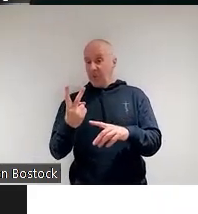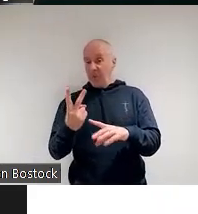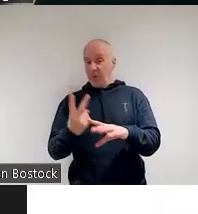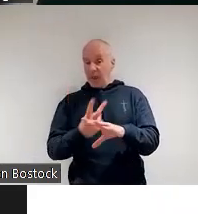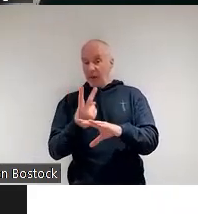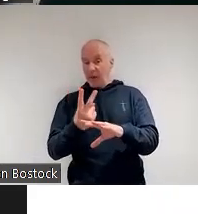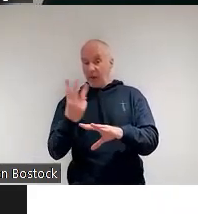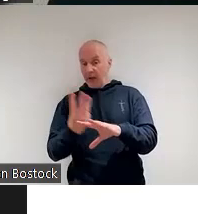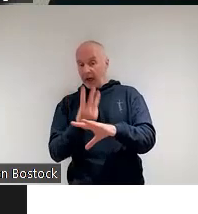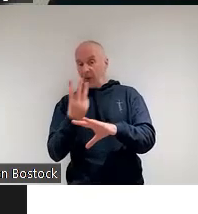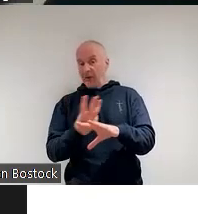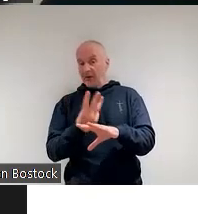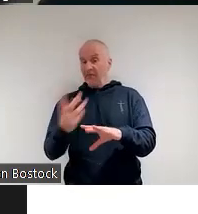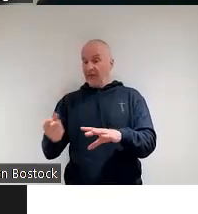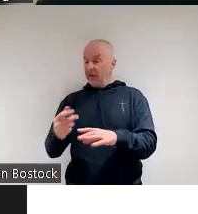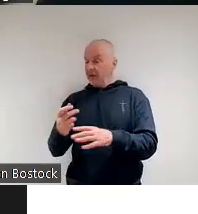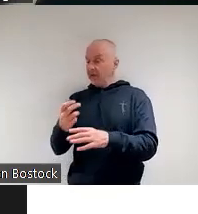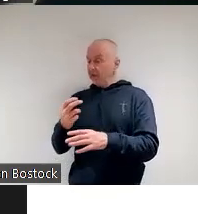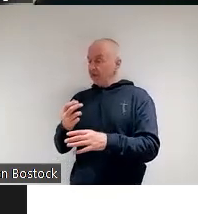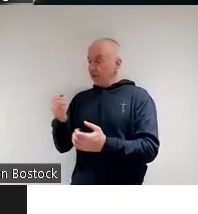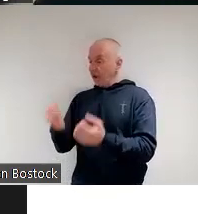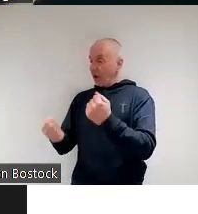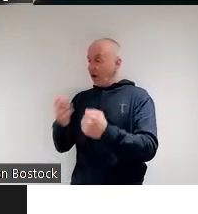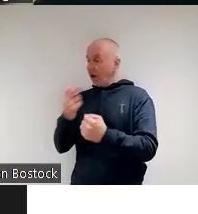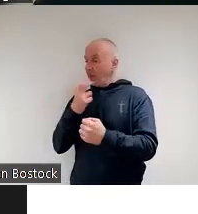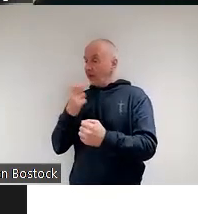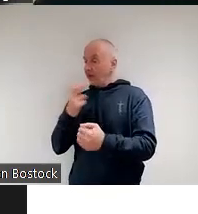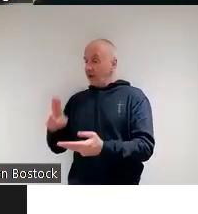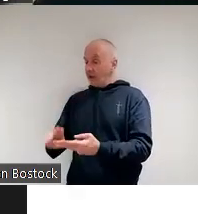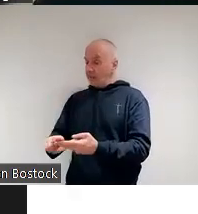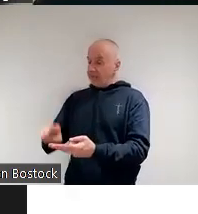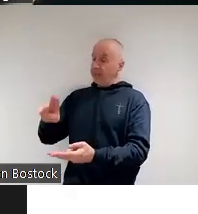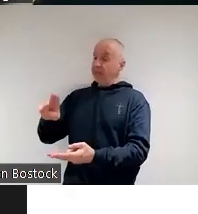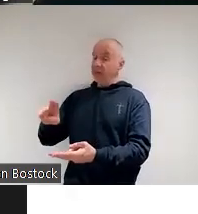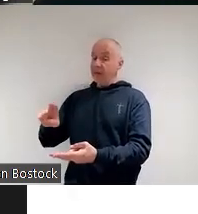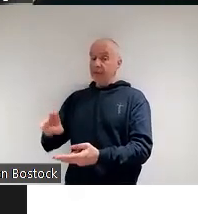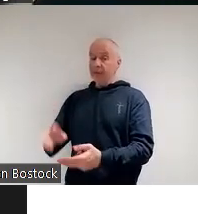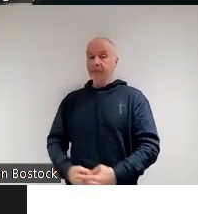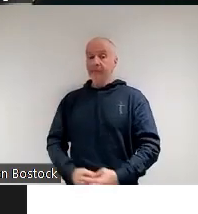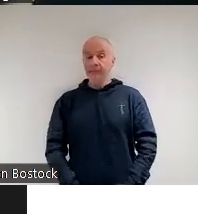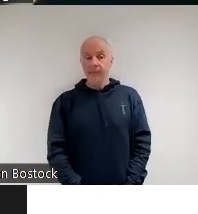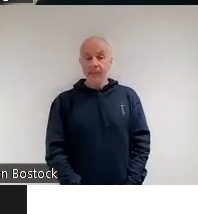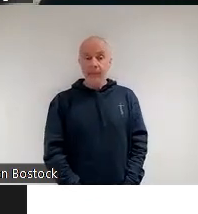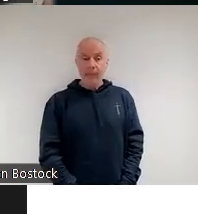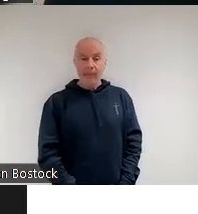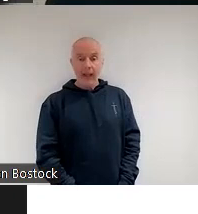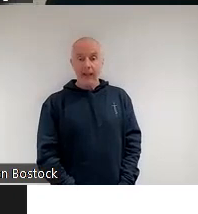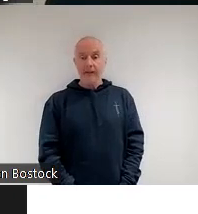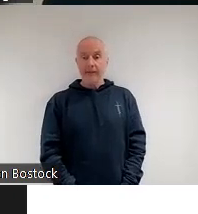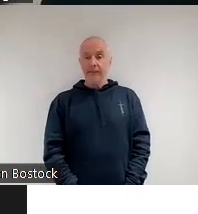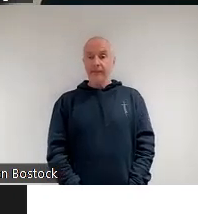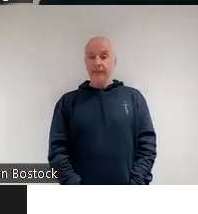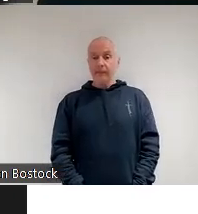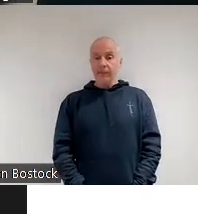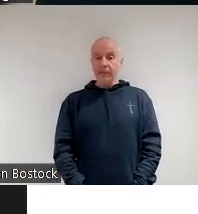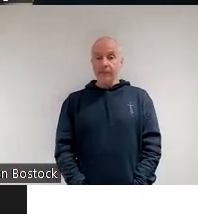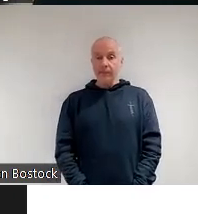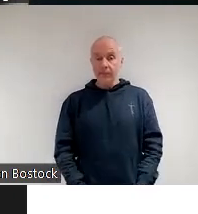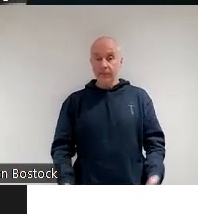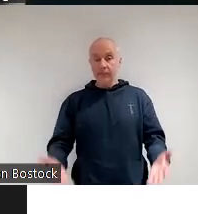even more. So that would be another opportunity to charge up your car. On the go means that if you're going